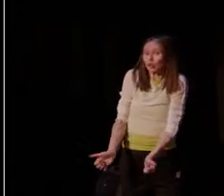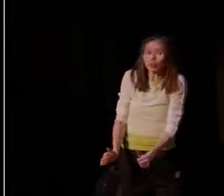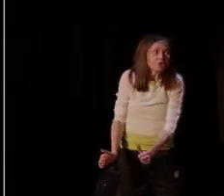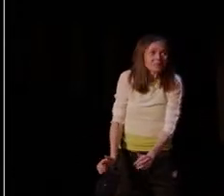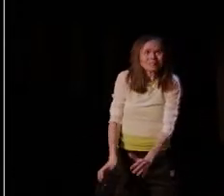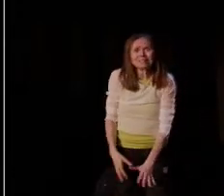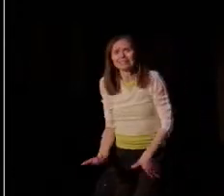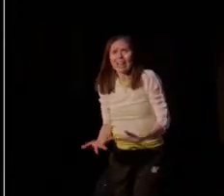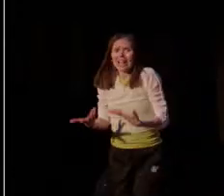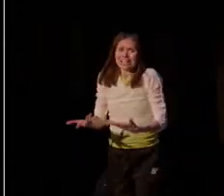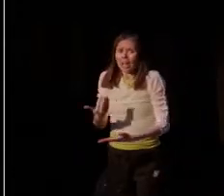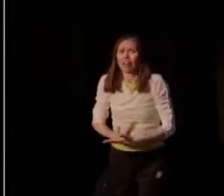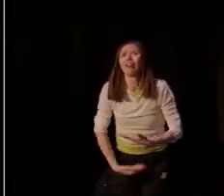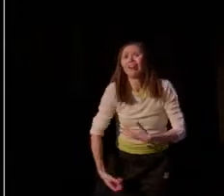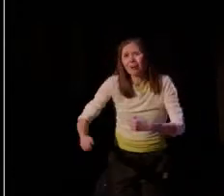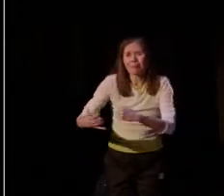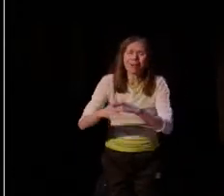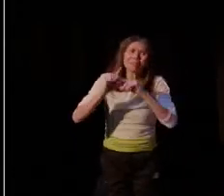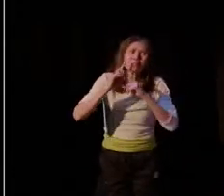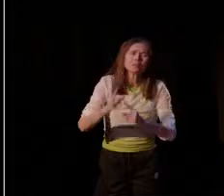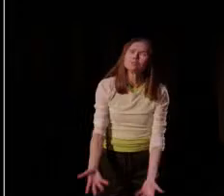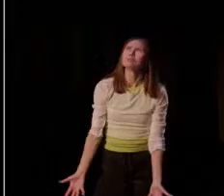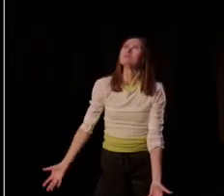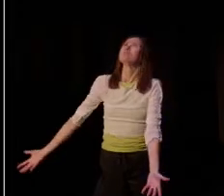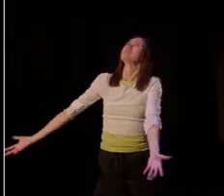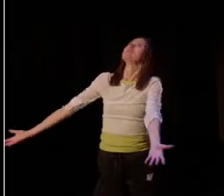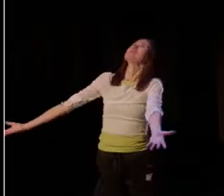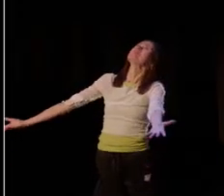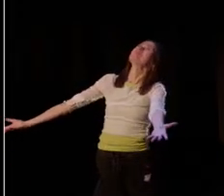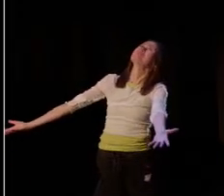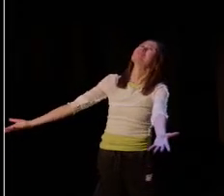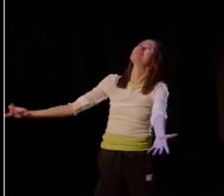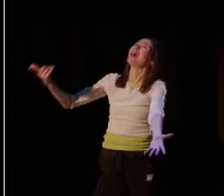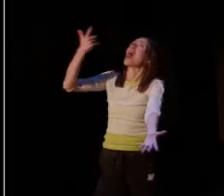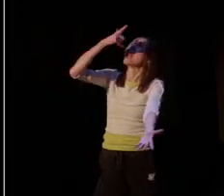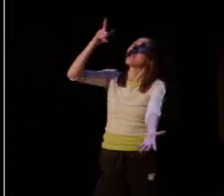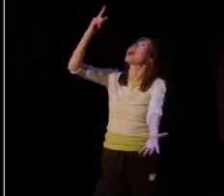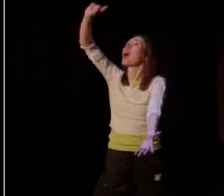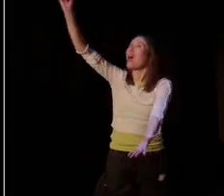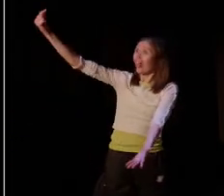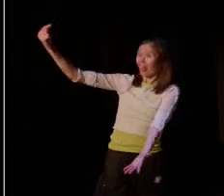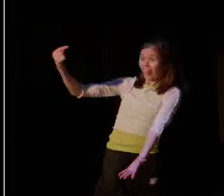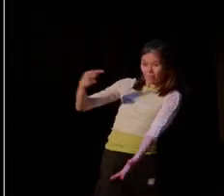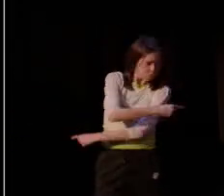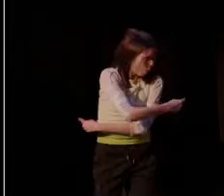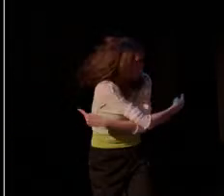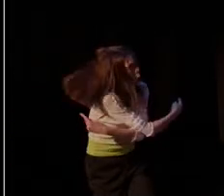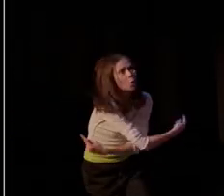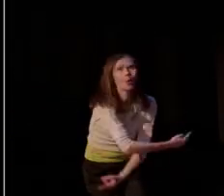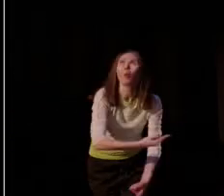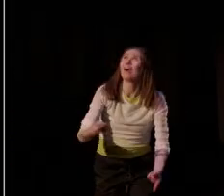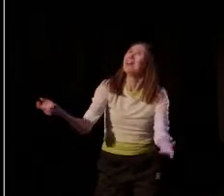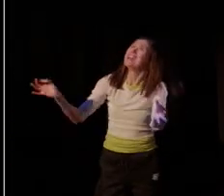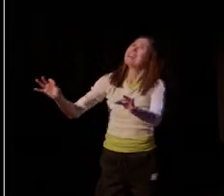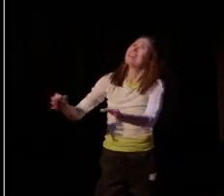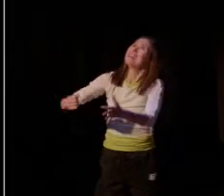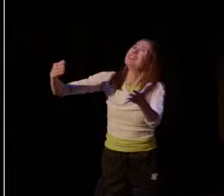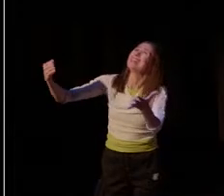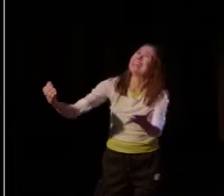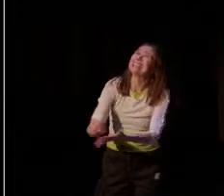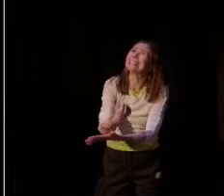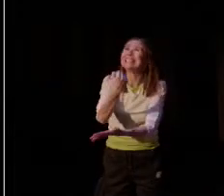are likely to be. The fates will kiss the sunken valley, and the odds for ill-starred outcomes now are tipped.